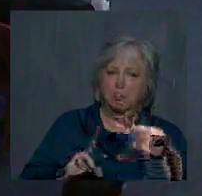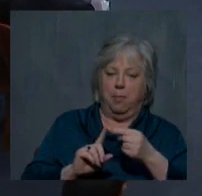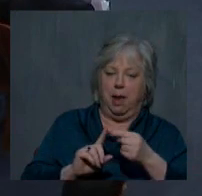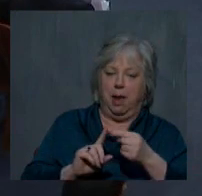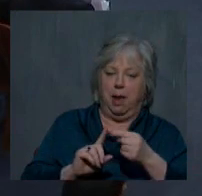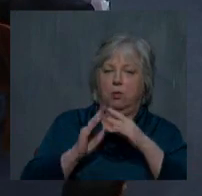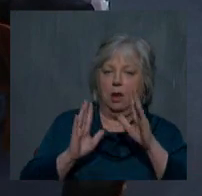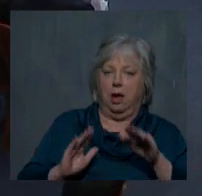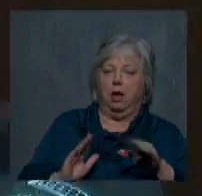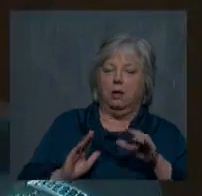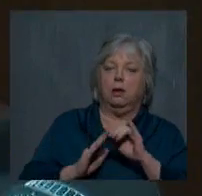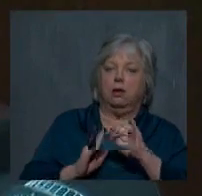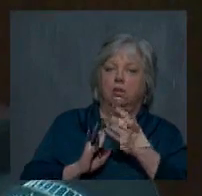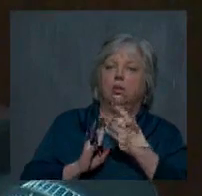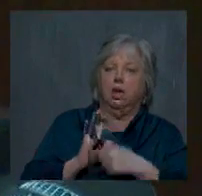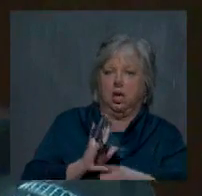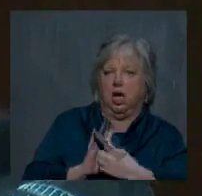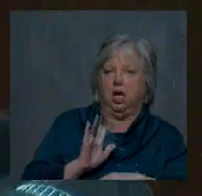Mr.